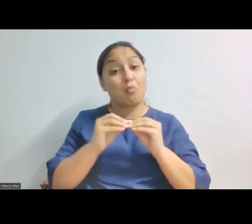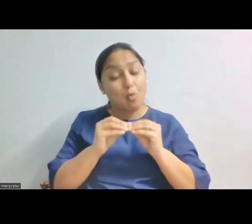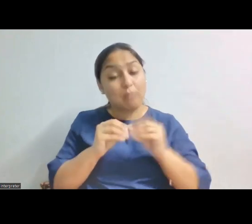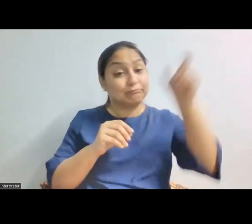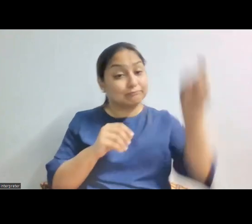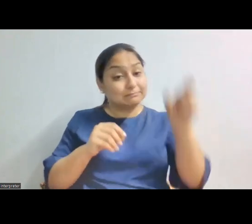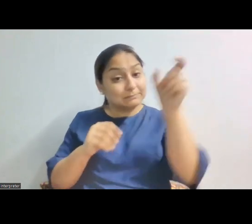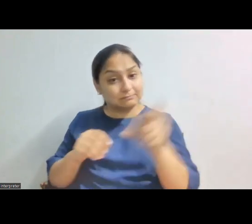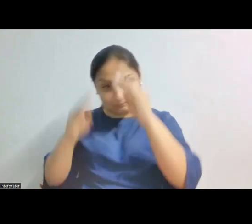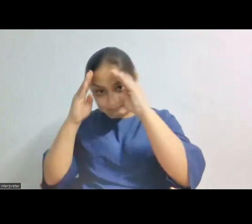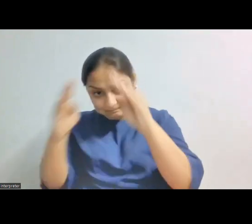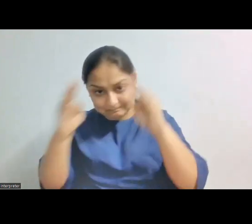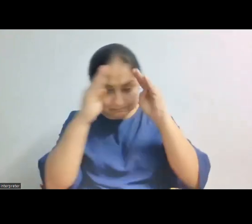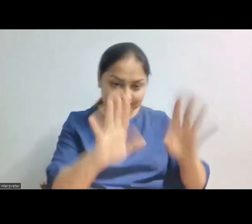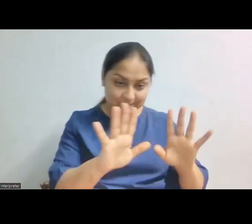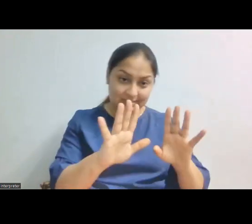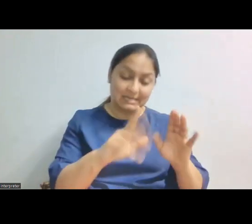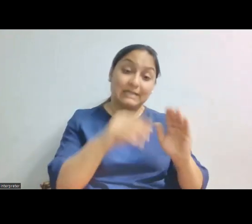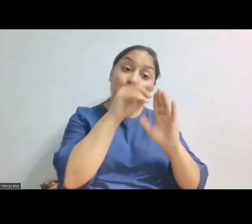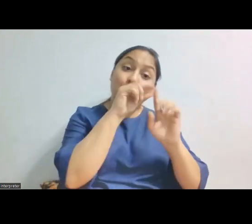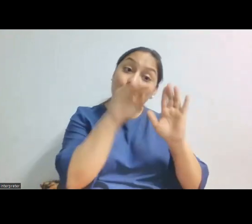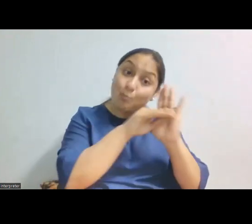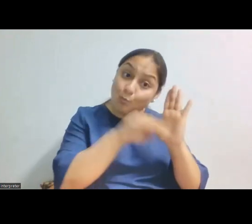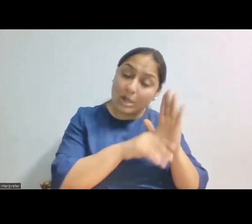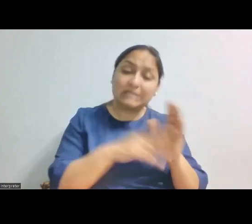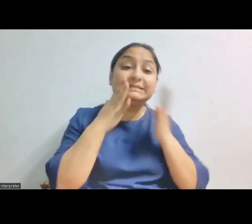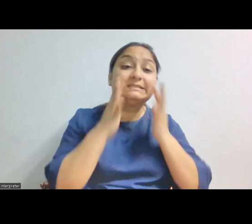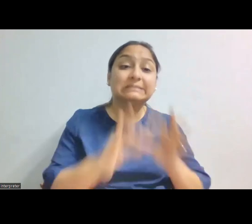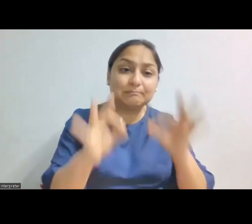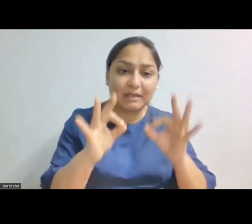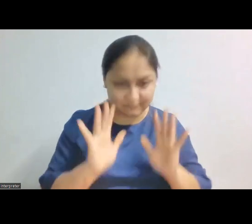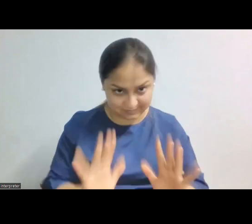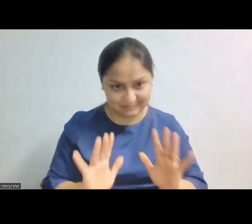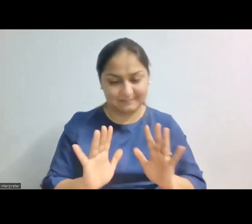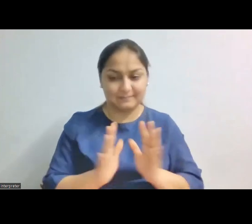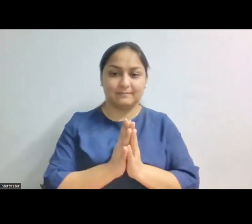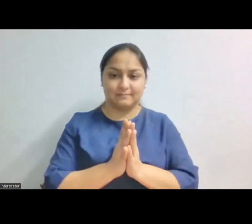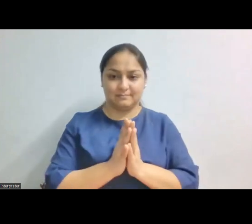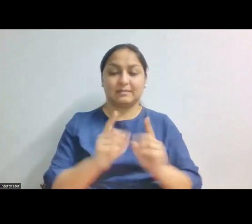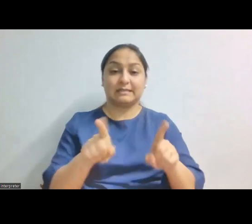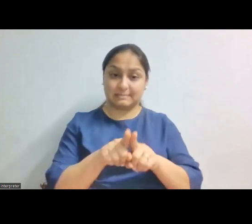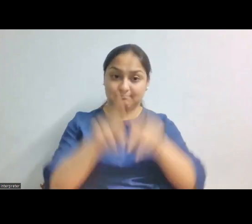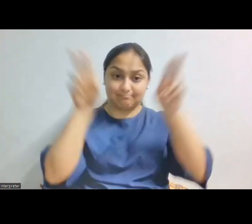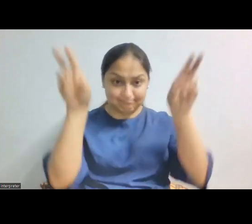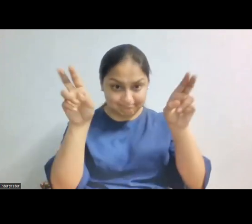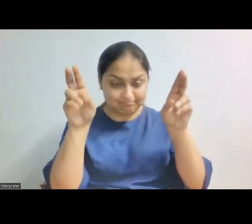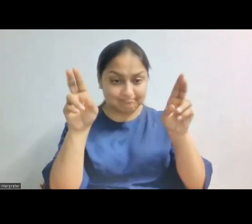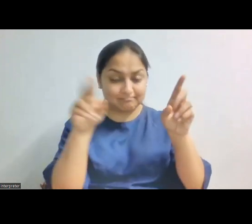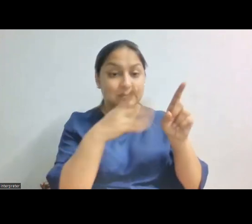to make those policies very specific to the life cycle of individuals, to be able to